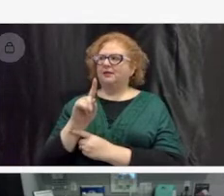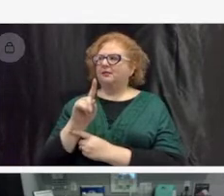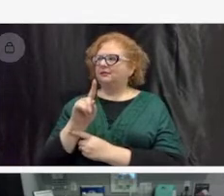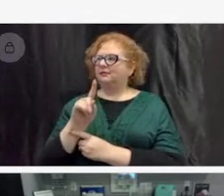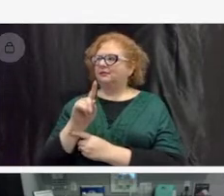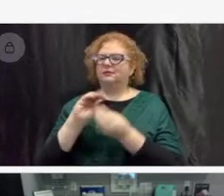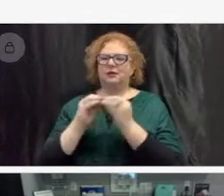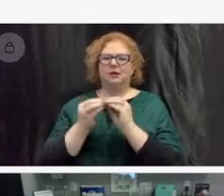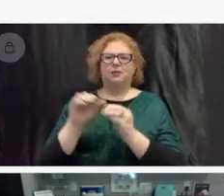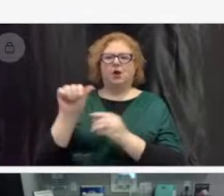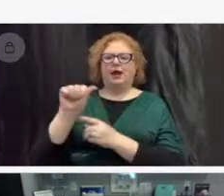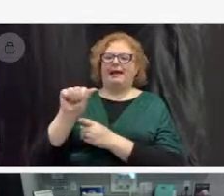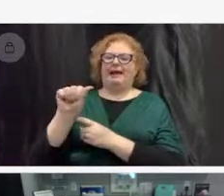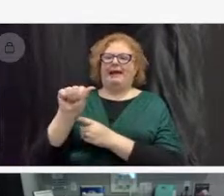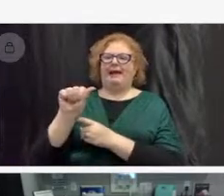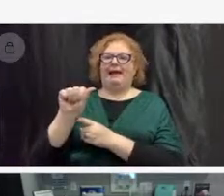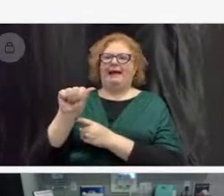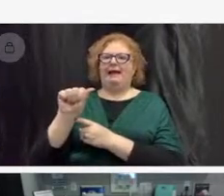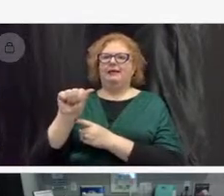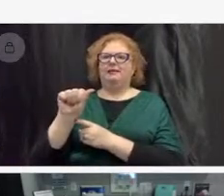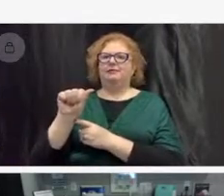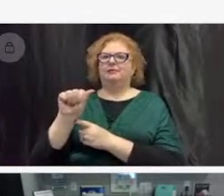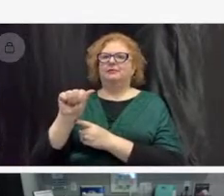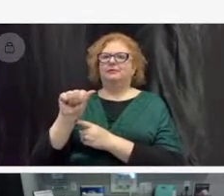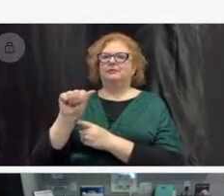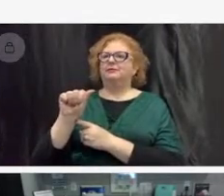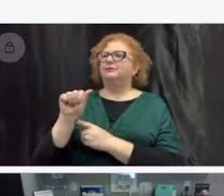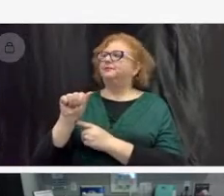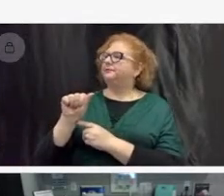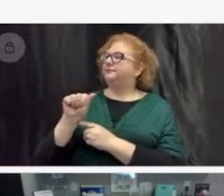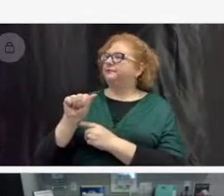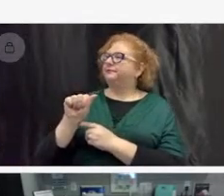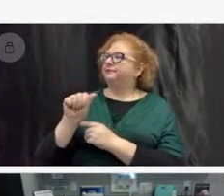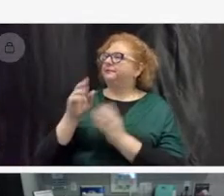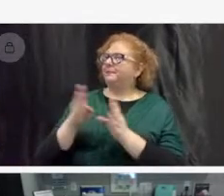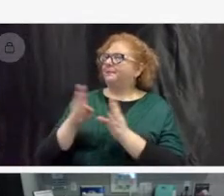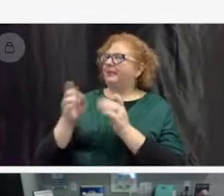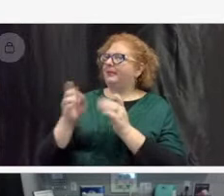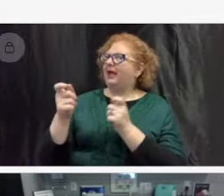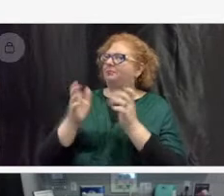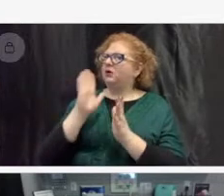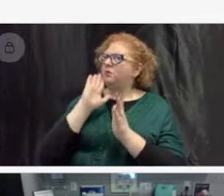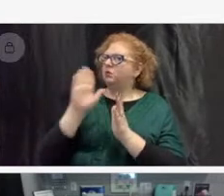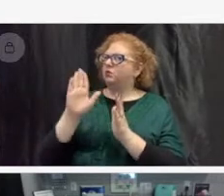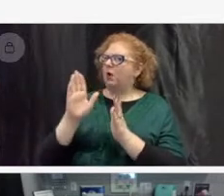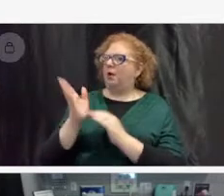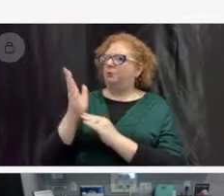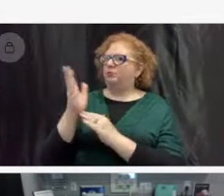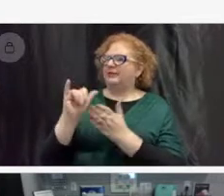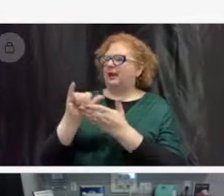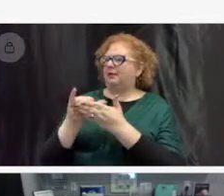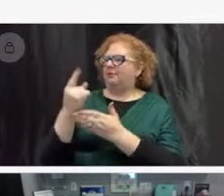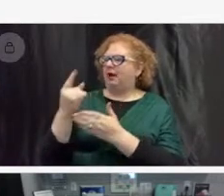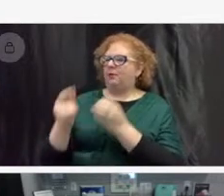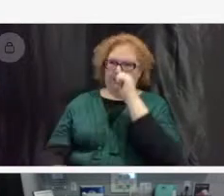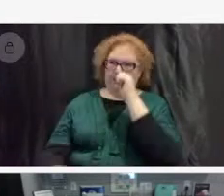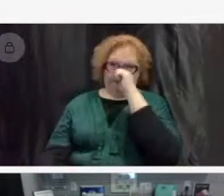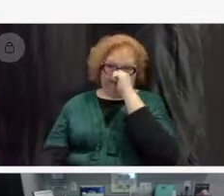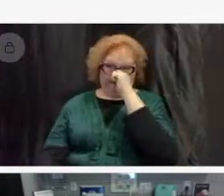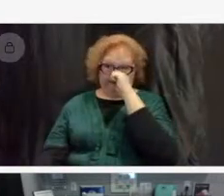please do the reading for me, please? Mr. Gosden, who is the planning manager, will be presenting this item. Thank you.